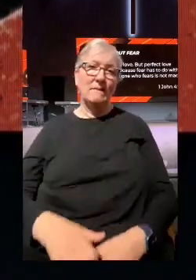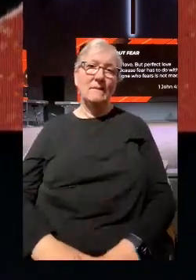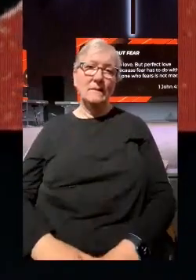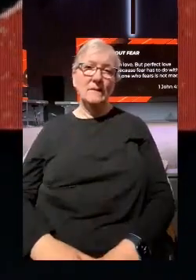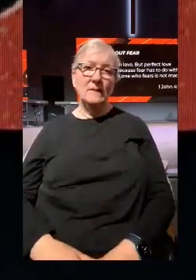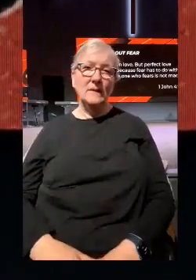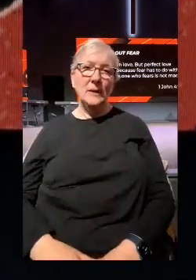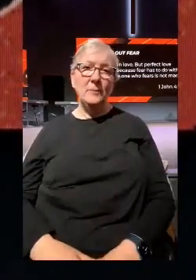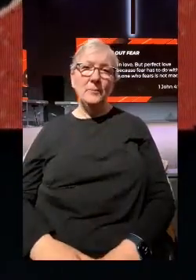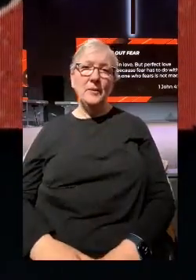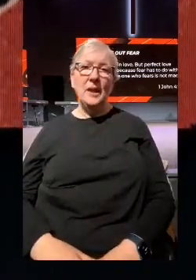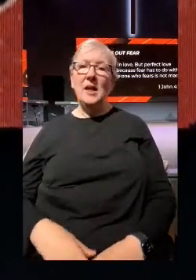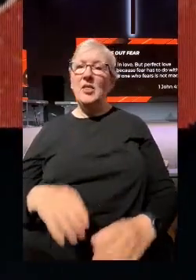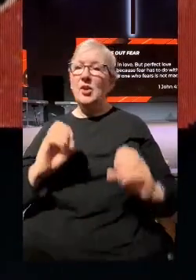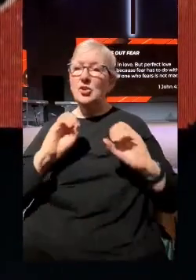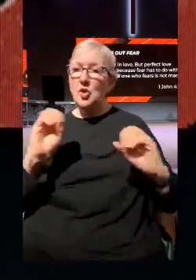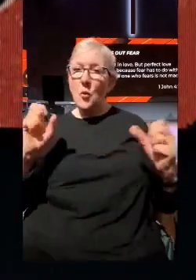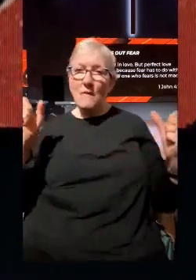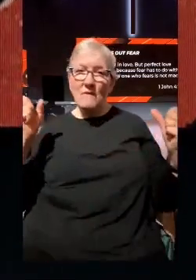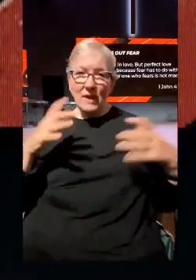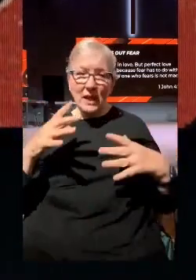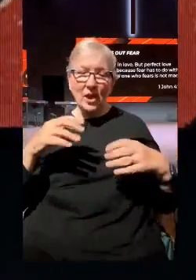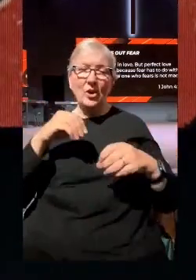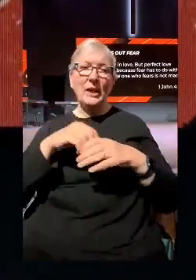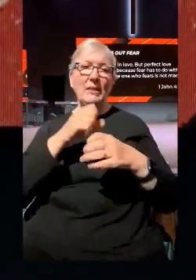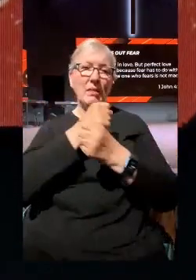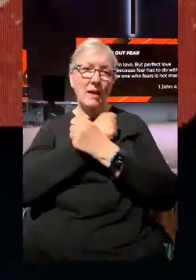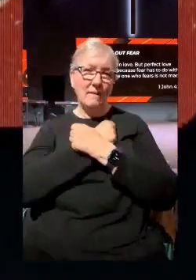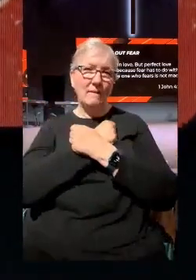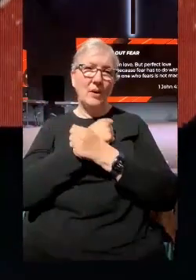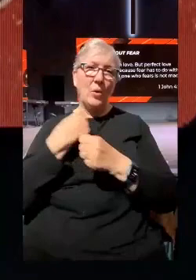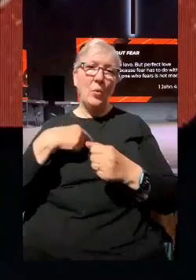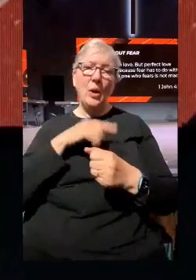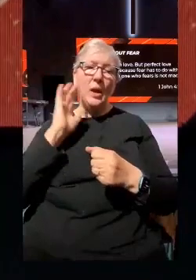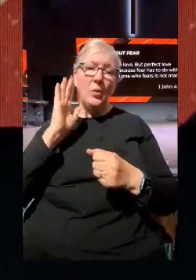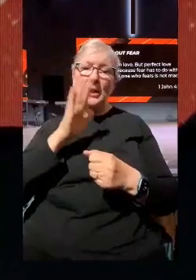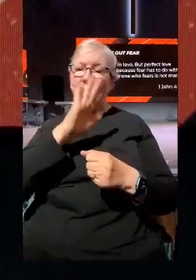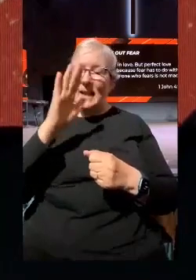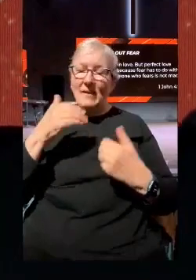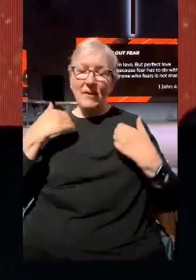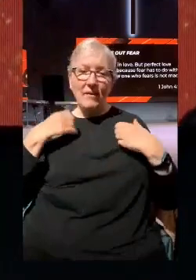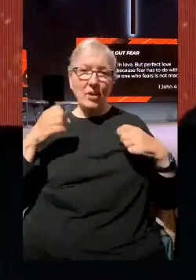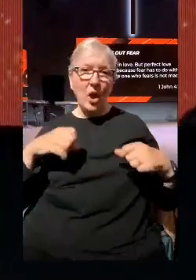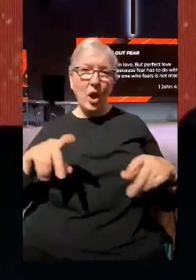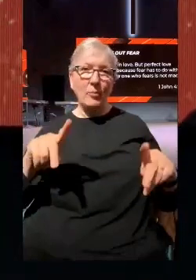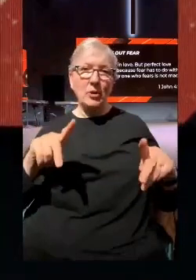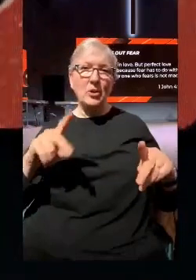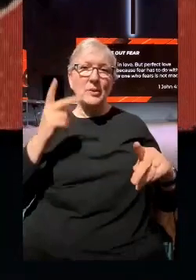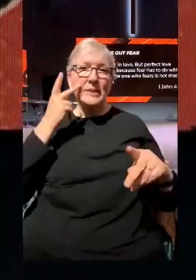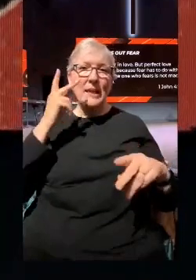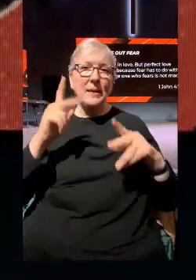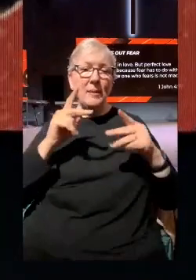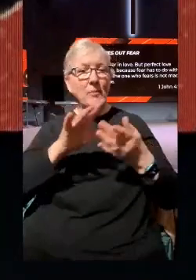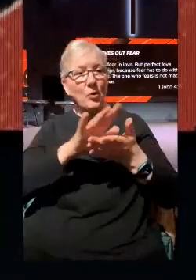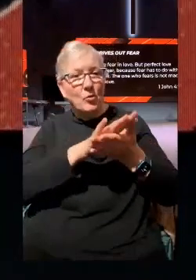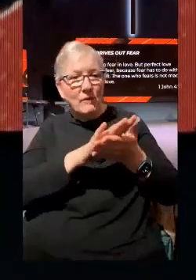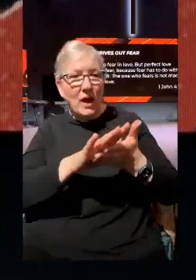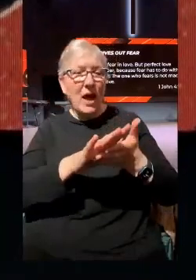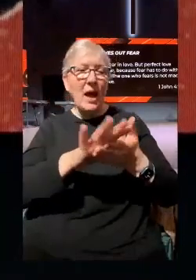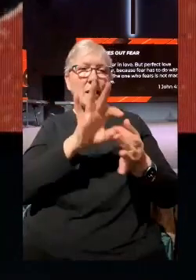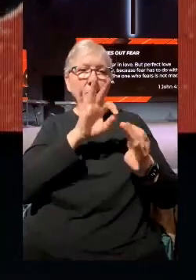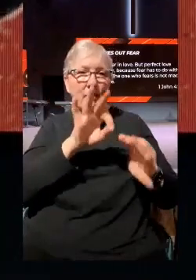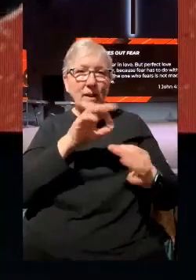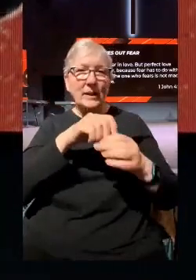There is no fear in love. We will never have the opportunity to see people refined and perfected in God's